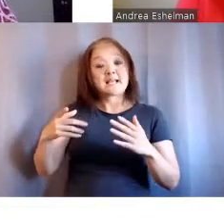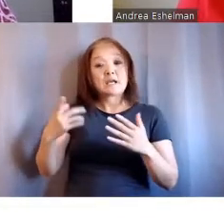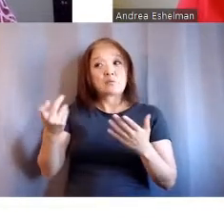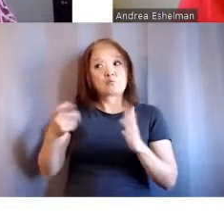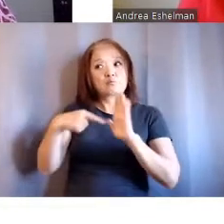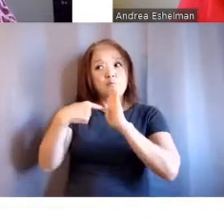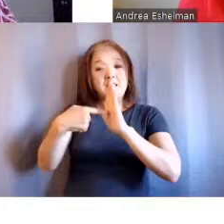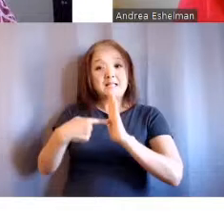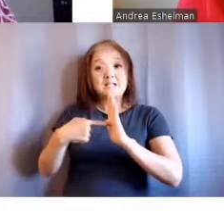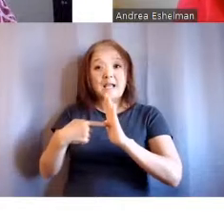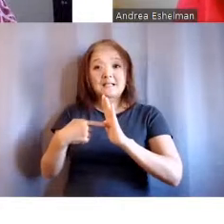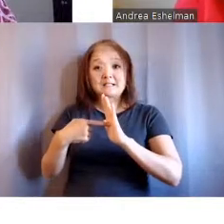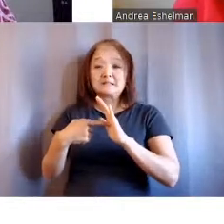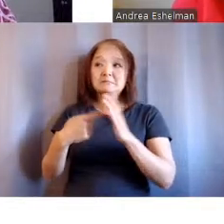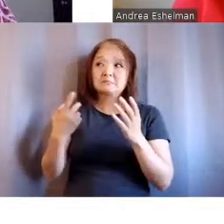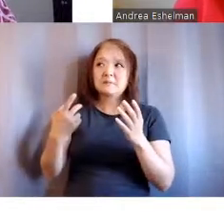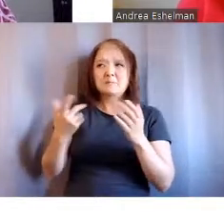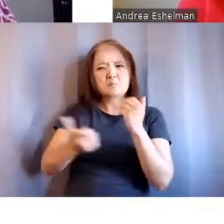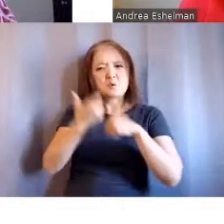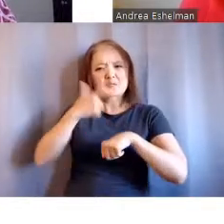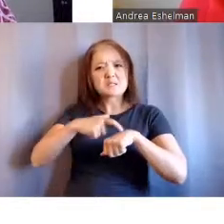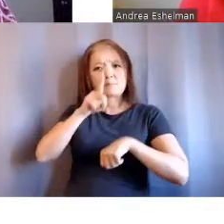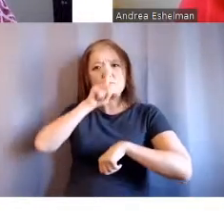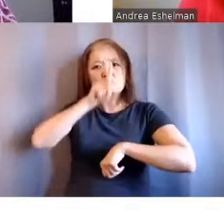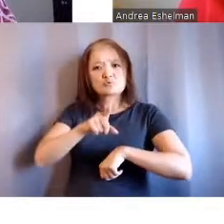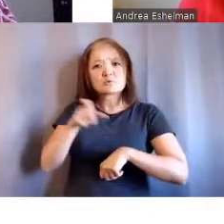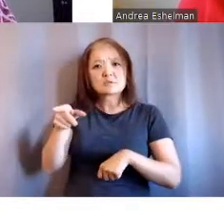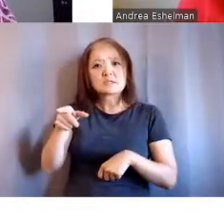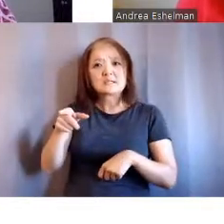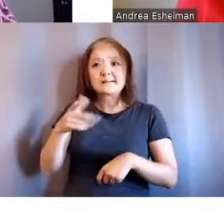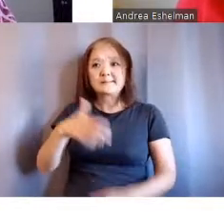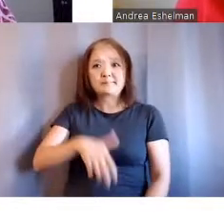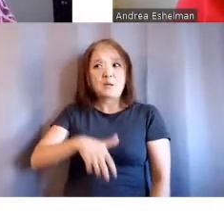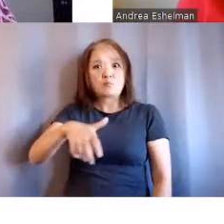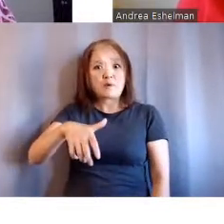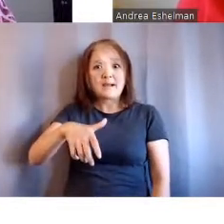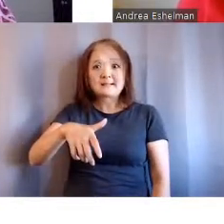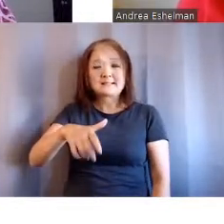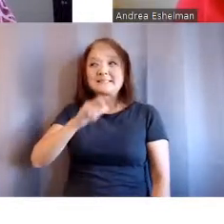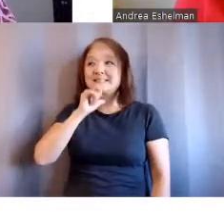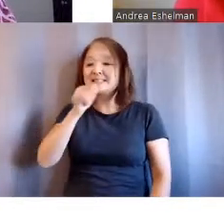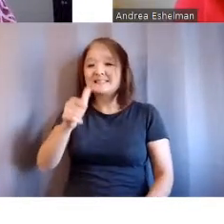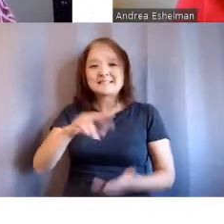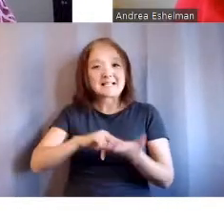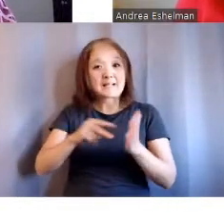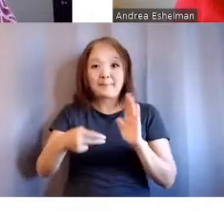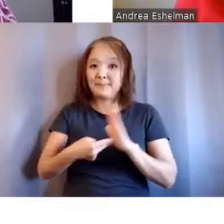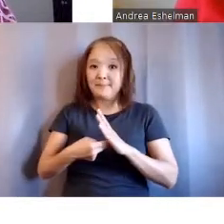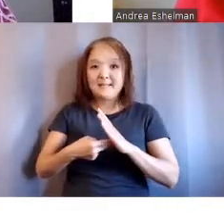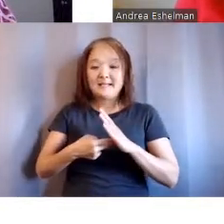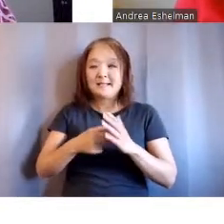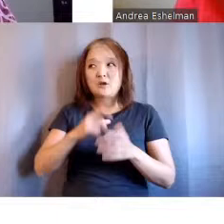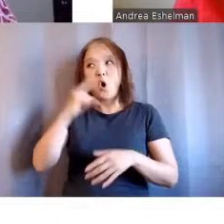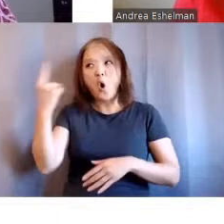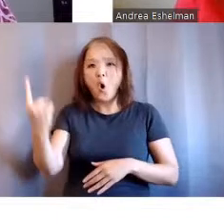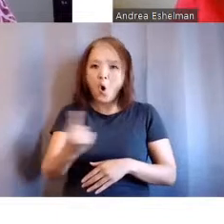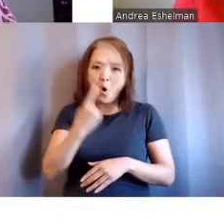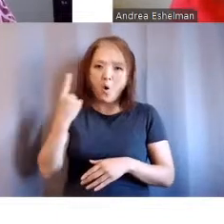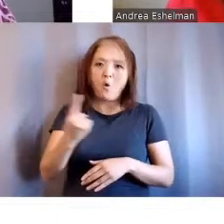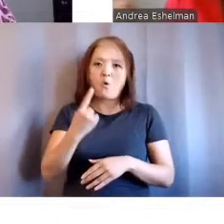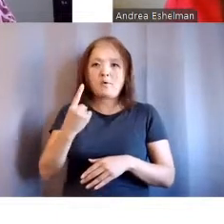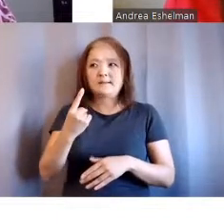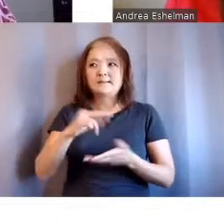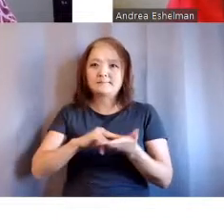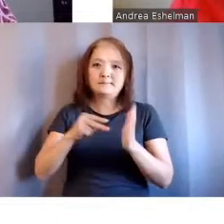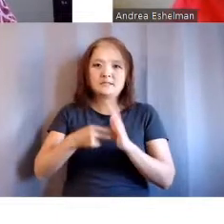and this is generally true, is just being pregnant doesn't necessarily always determine that you